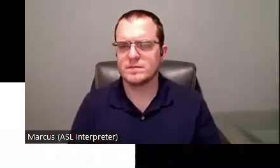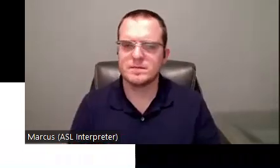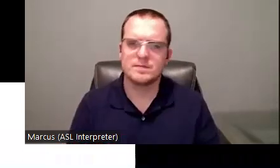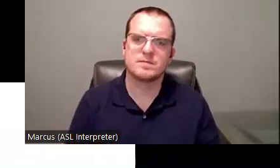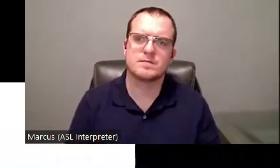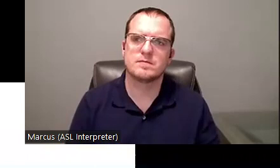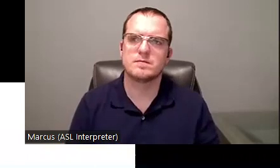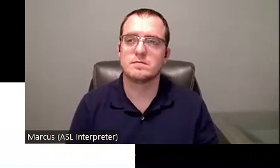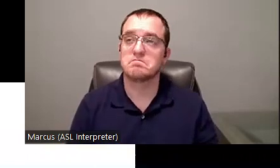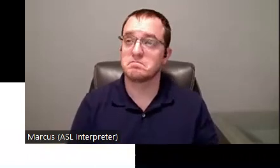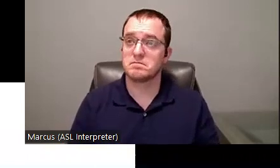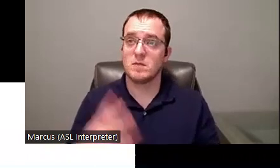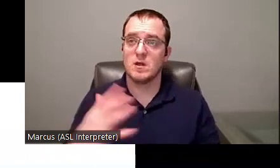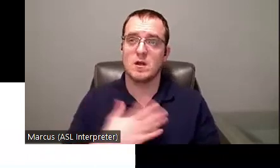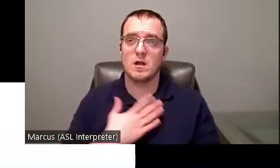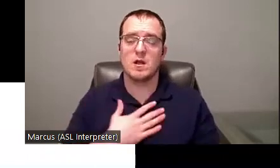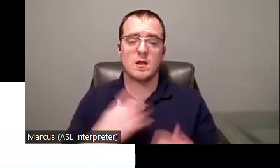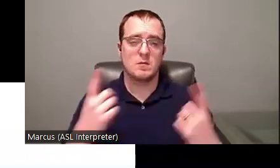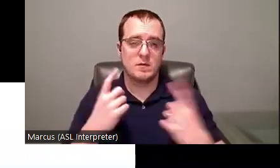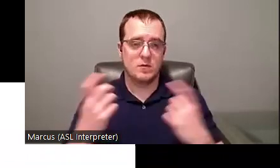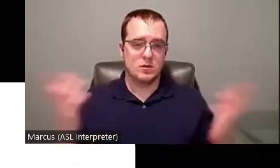I'm happy to take any questions.